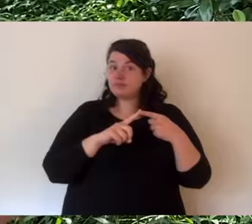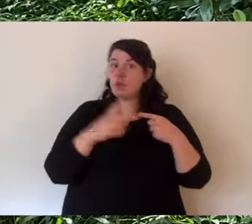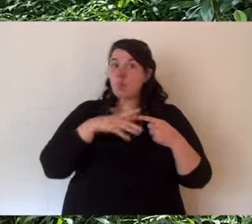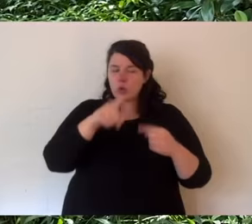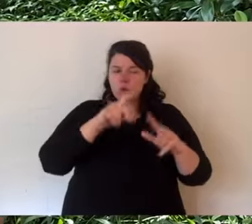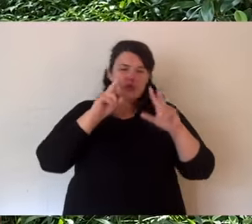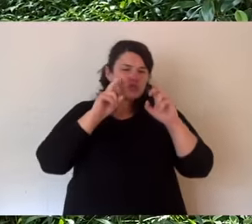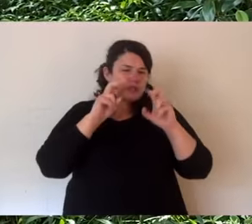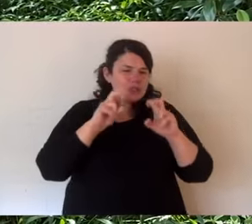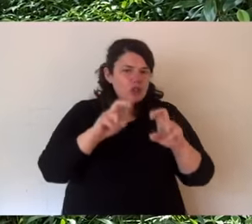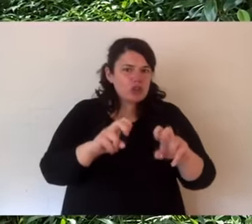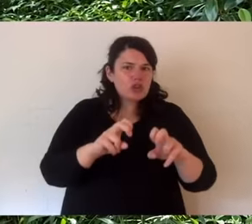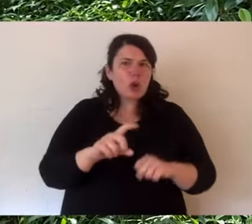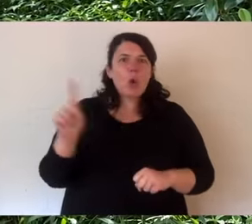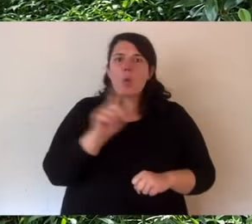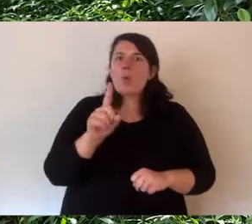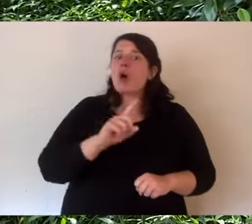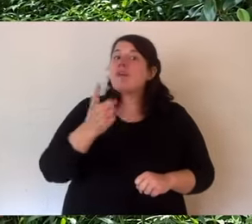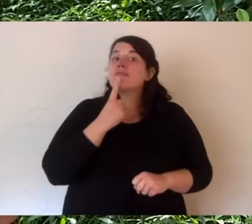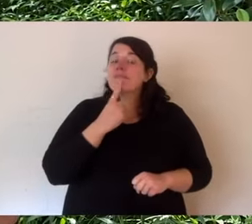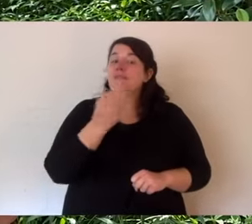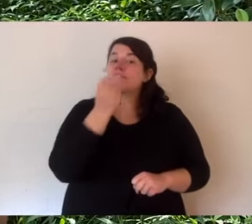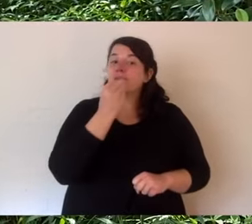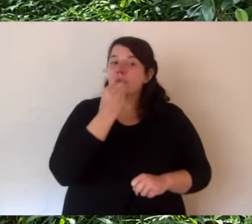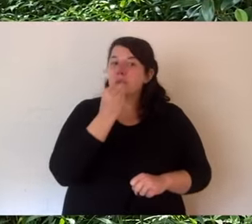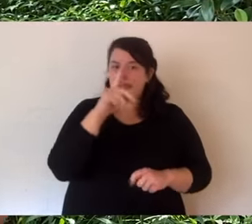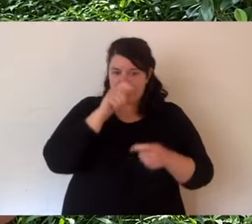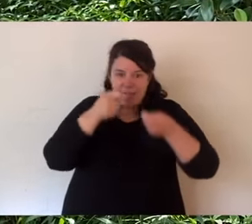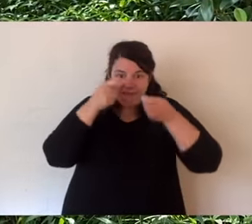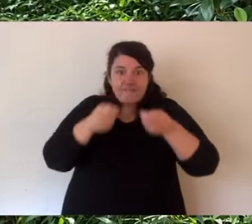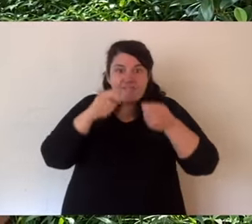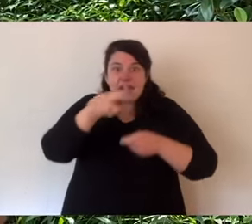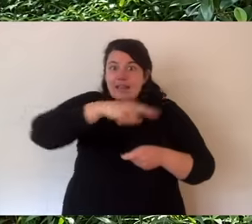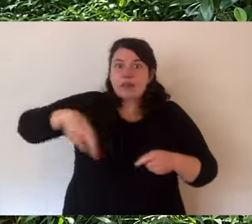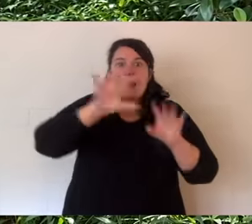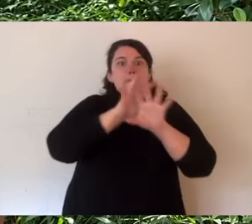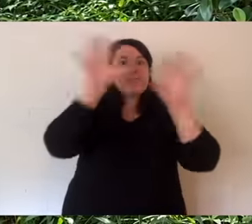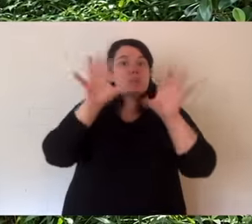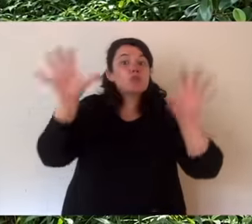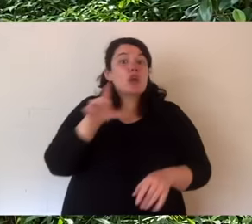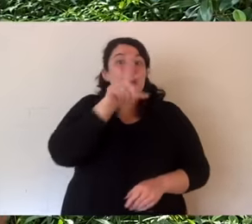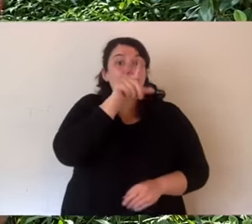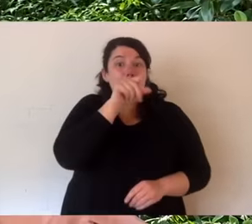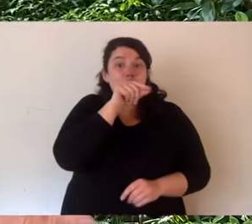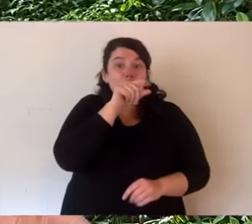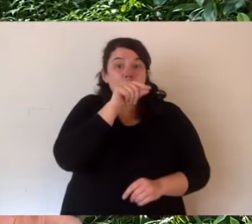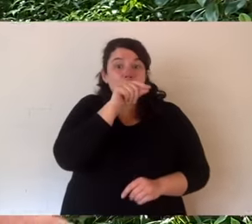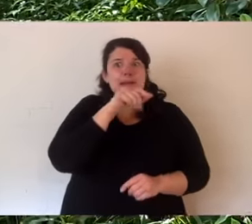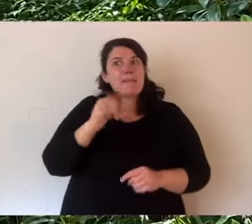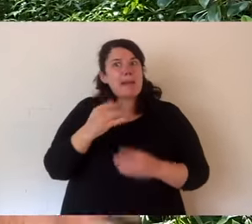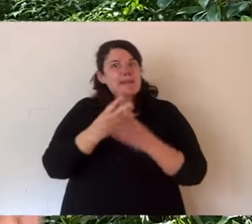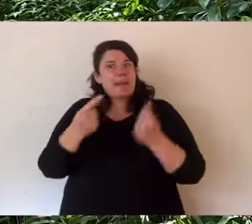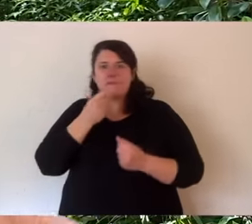I want you to look into and research what type of foods are okay to feed to bush birds.